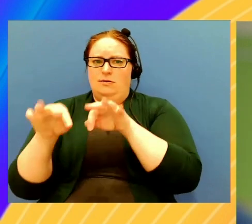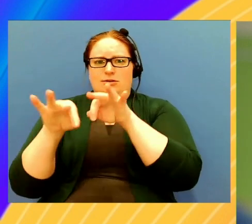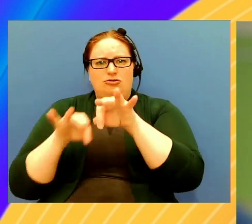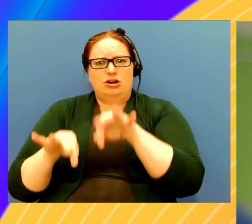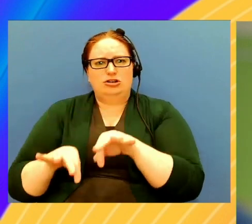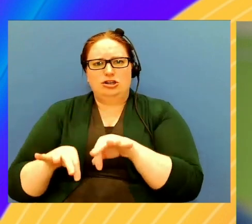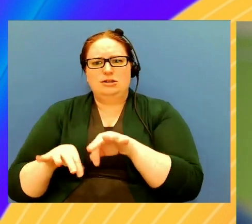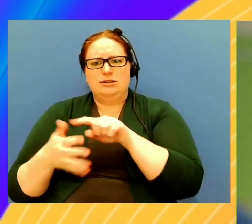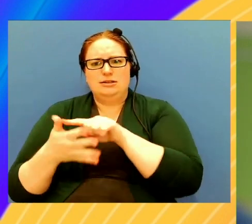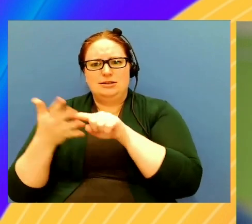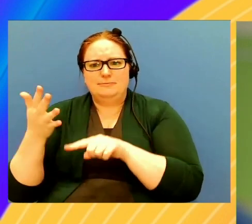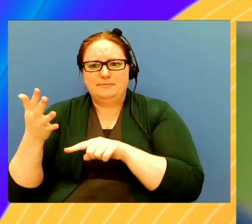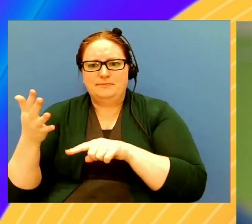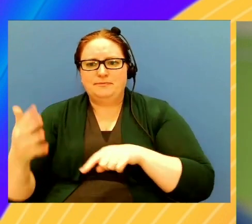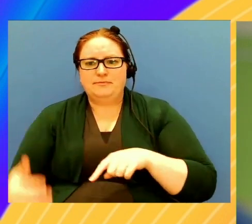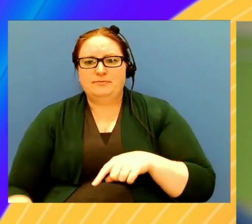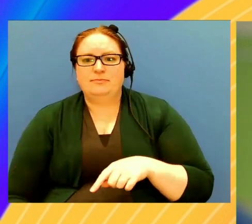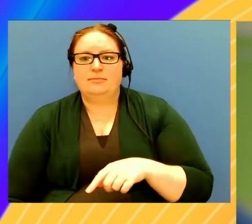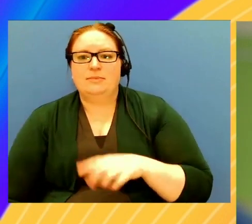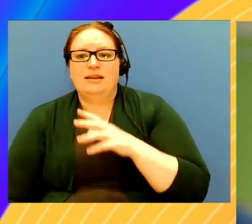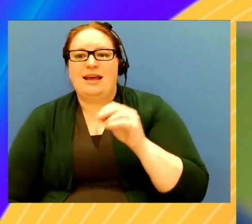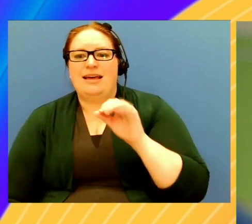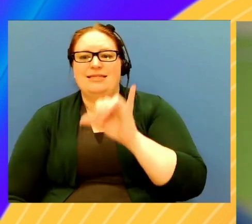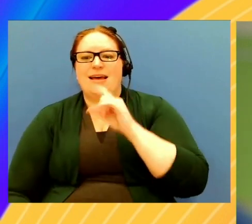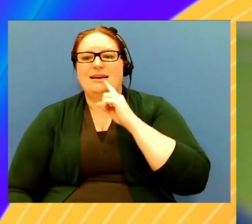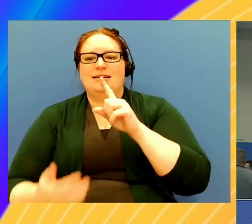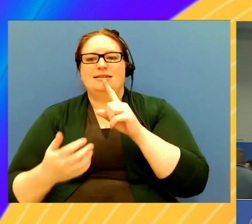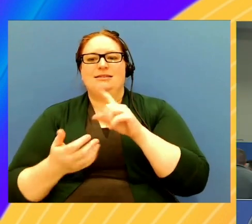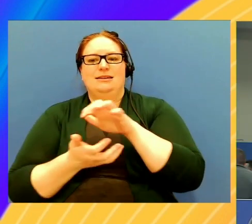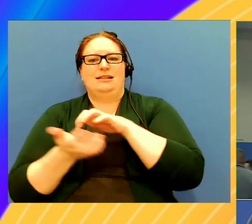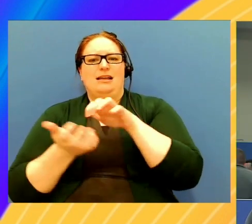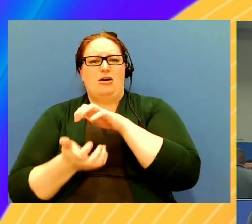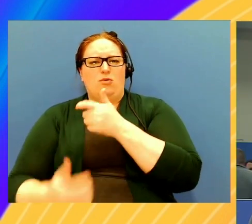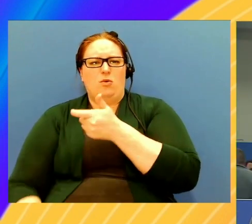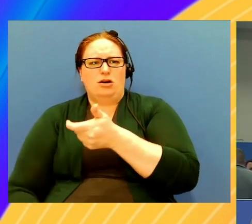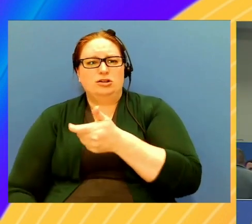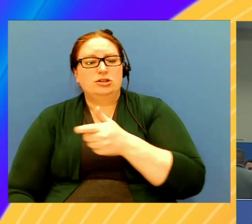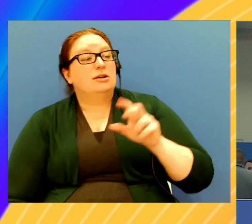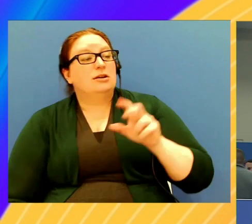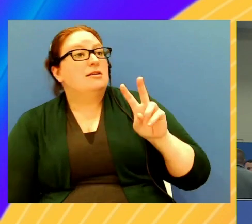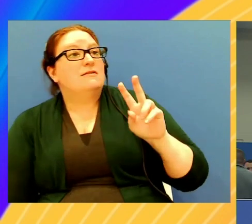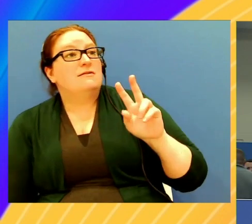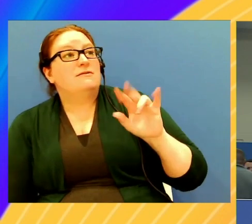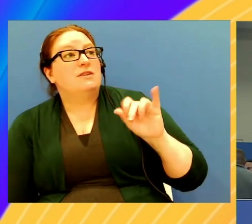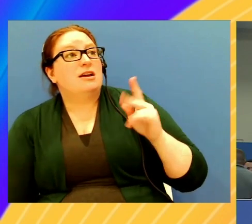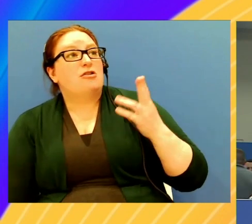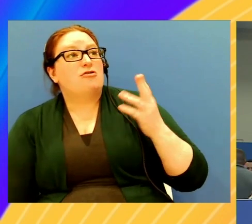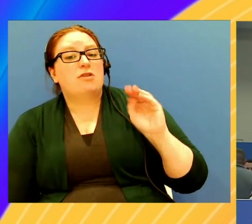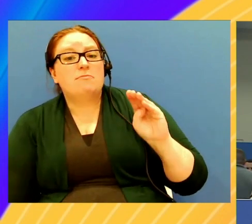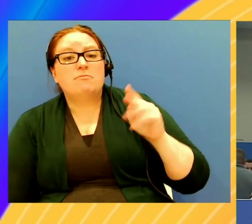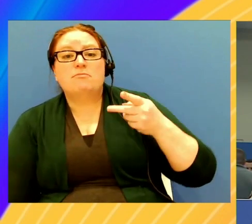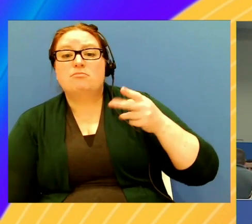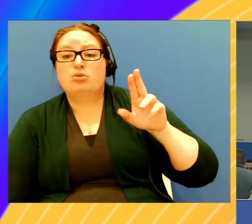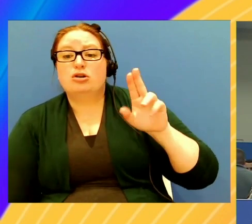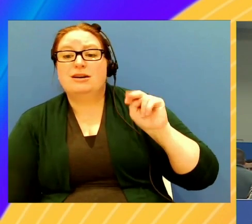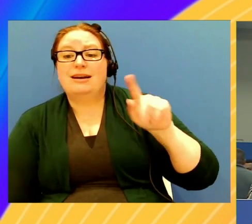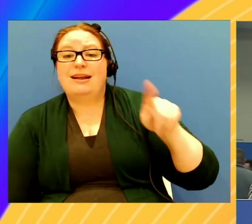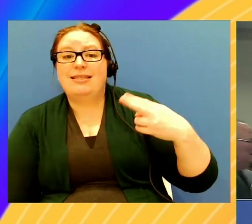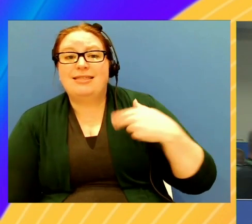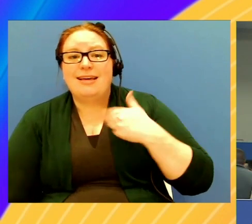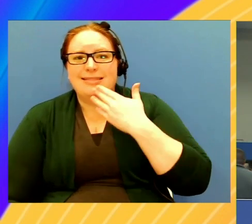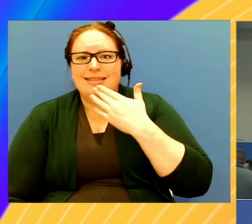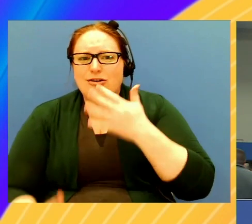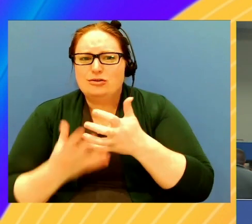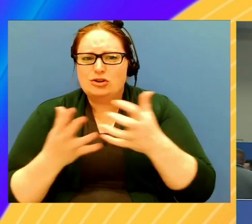and that's wonderful. You can start playing with Cloudwatch. Awesome. Well, Vikram, Praneeth, thank you very much for joining us today. And